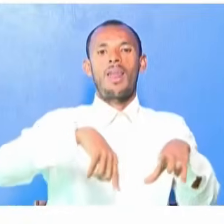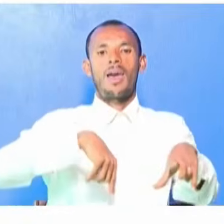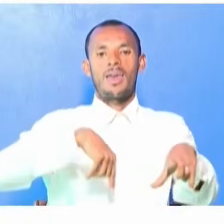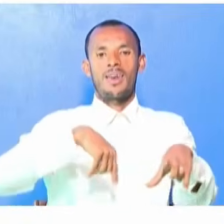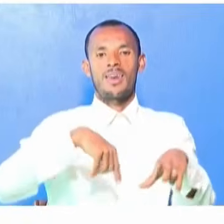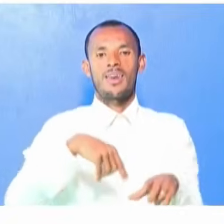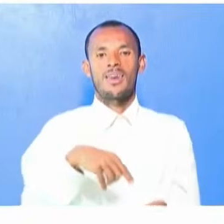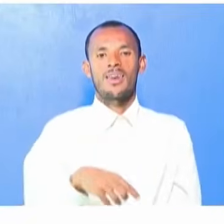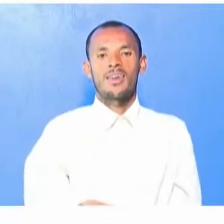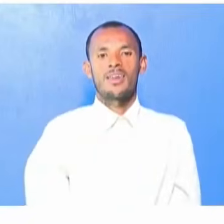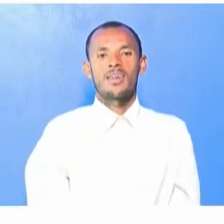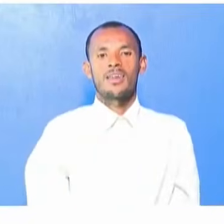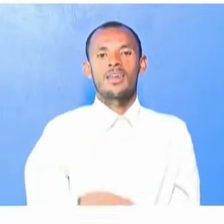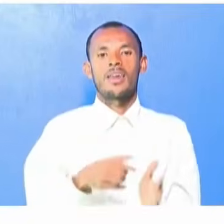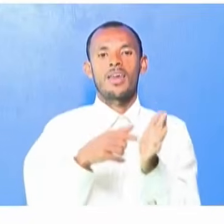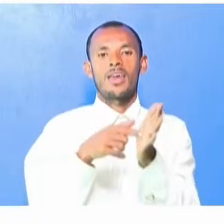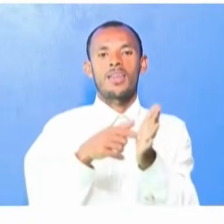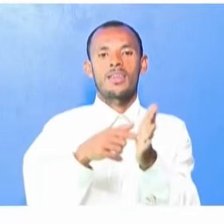integers